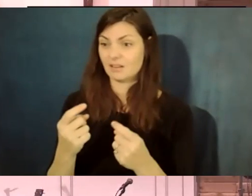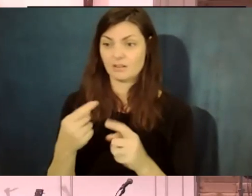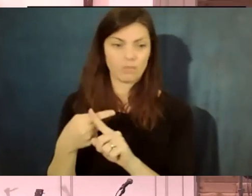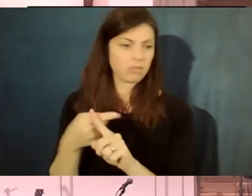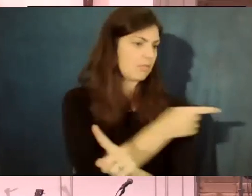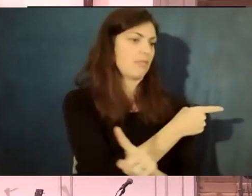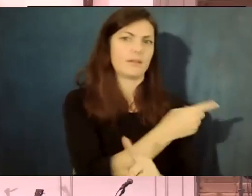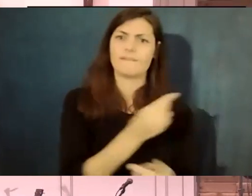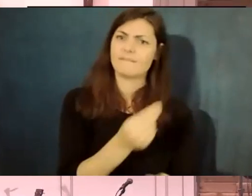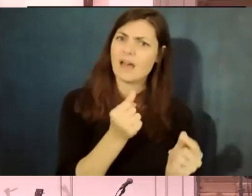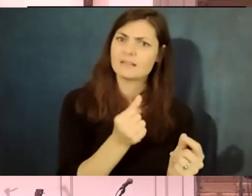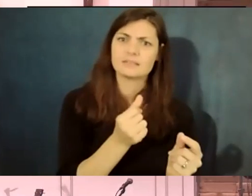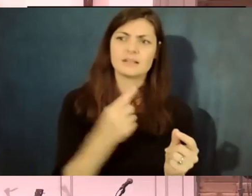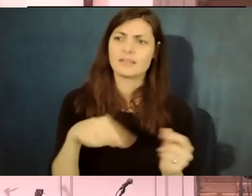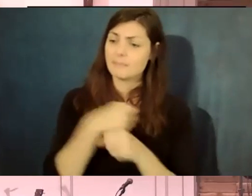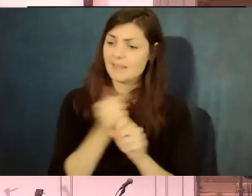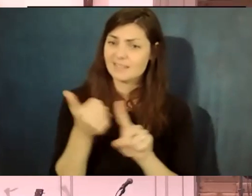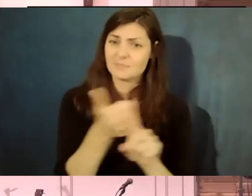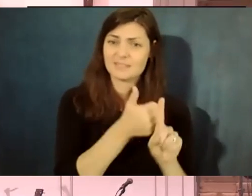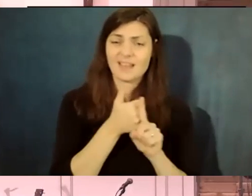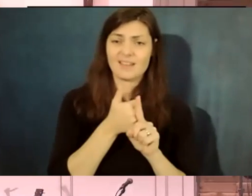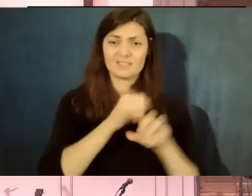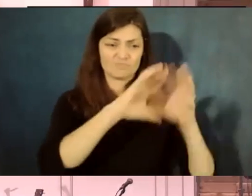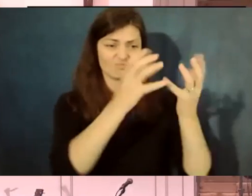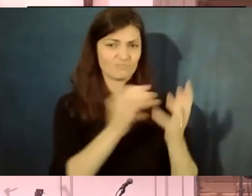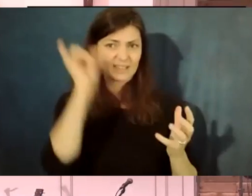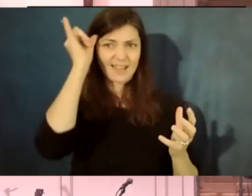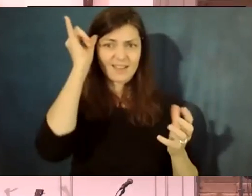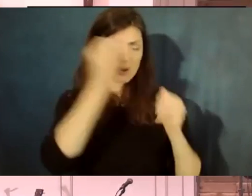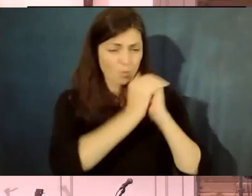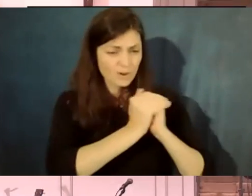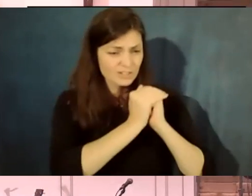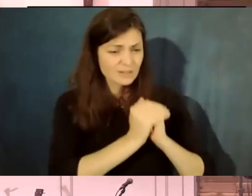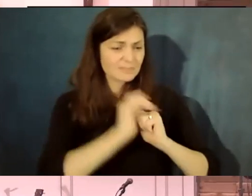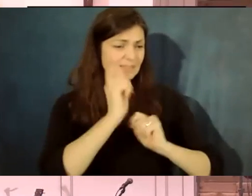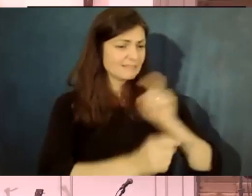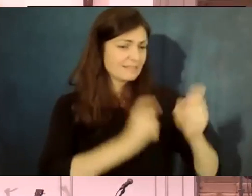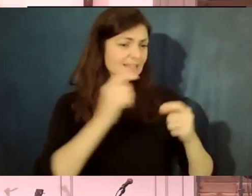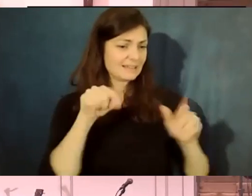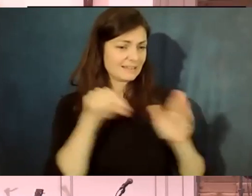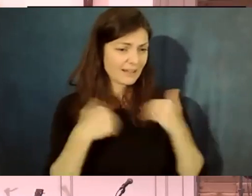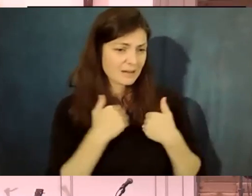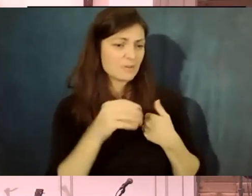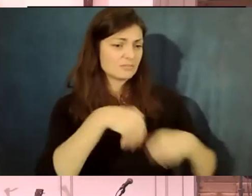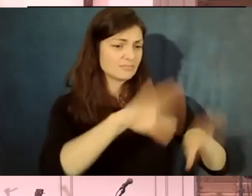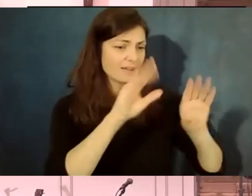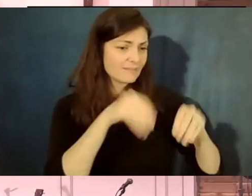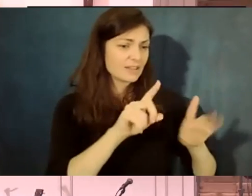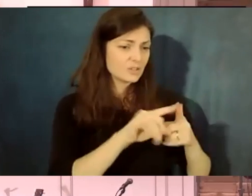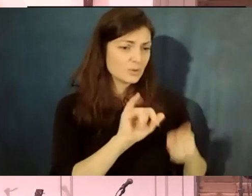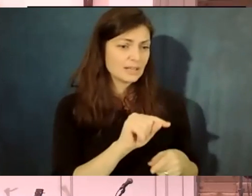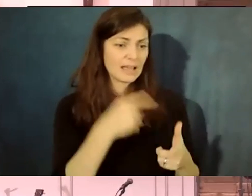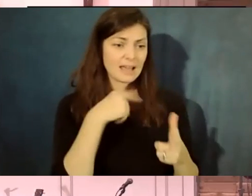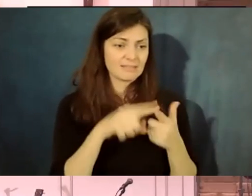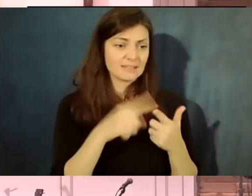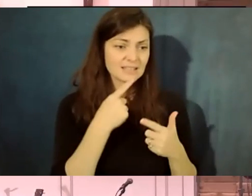which I commanded them. They have made themselves a molded calf and worshipped it and sacrificed to it and said, 'This is your God, O Israel, that brought